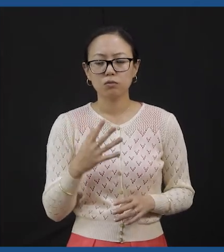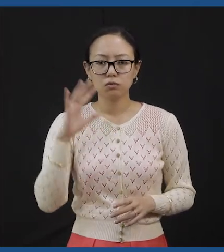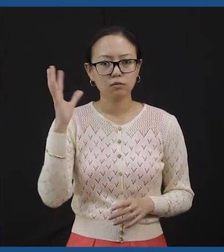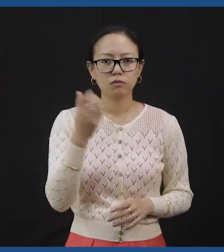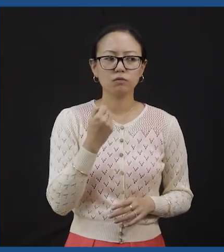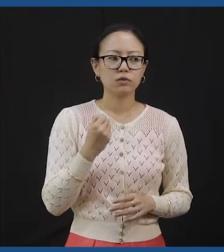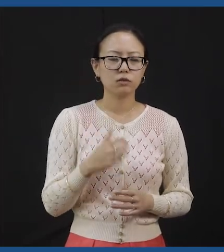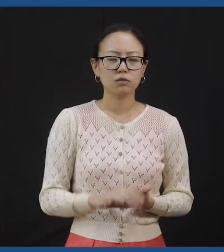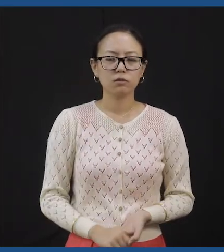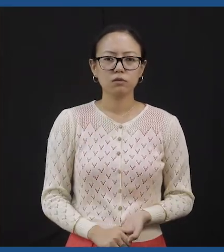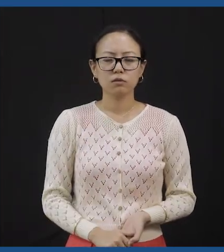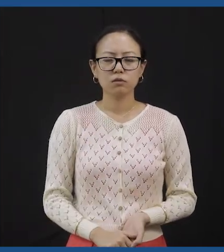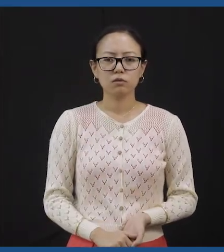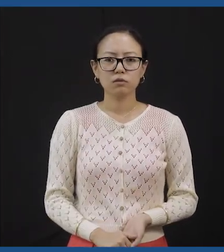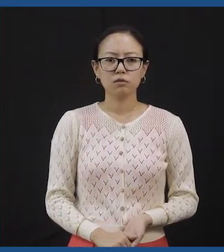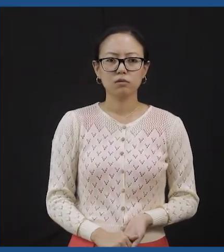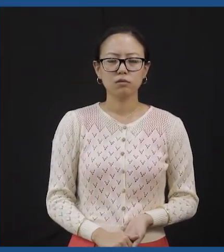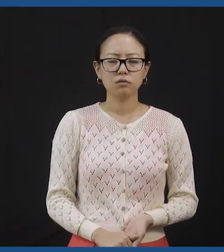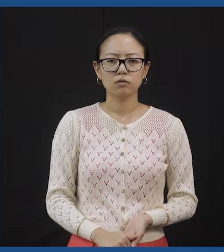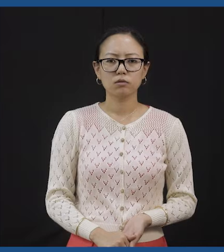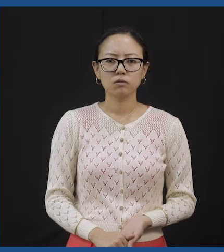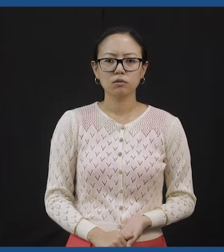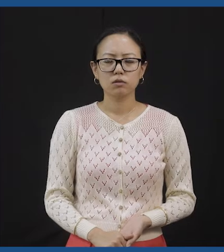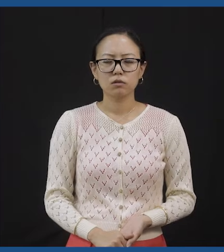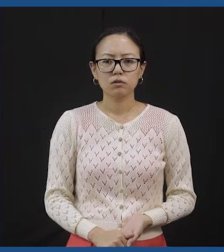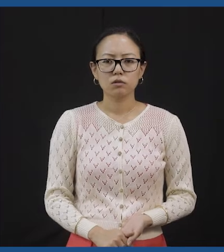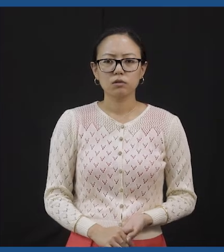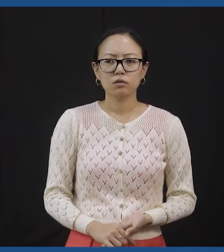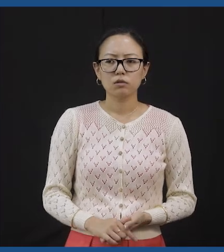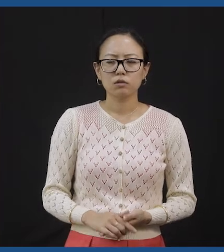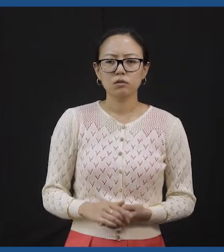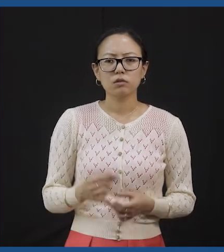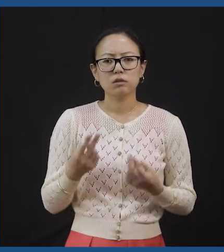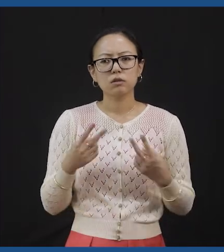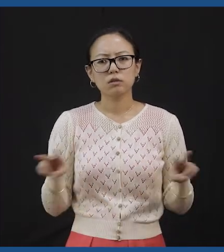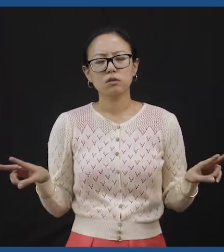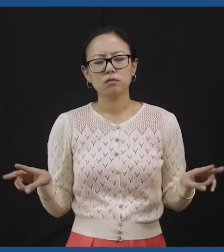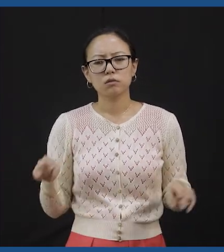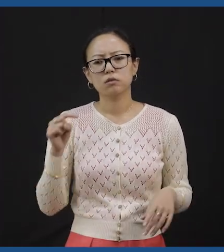in difference will be in subtraction, difference, or